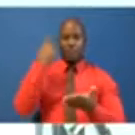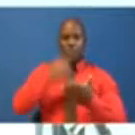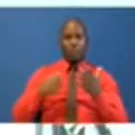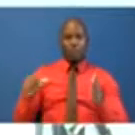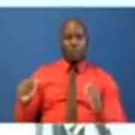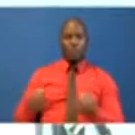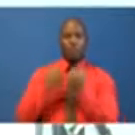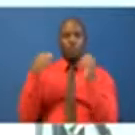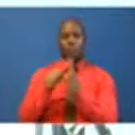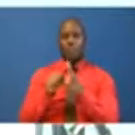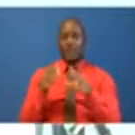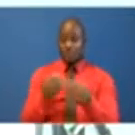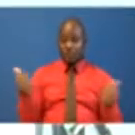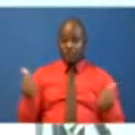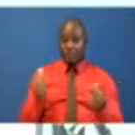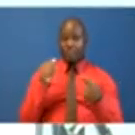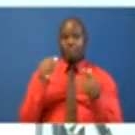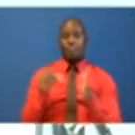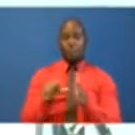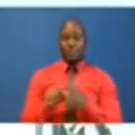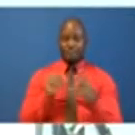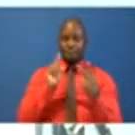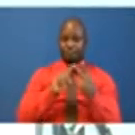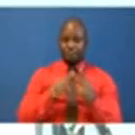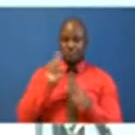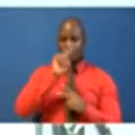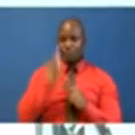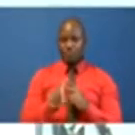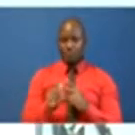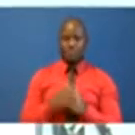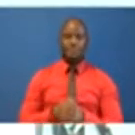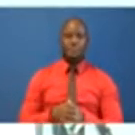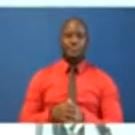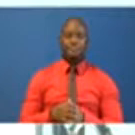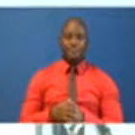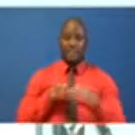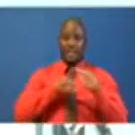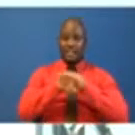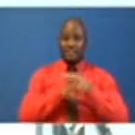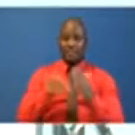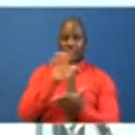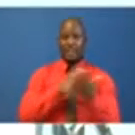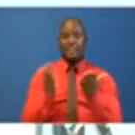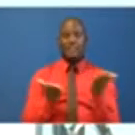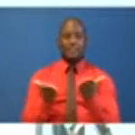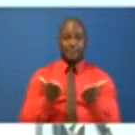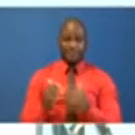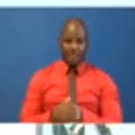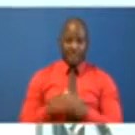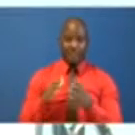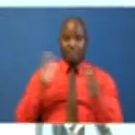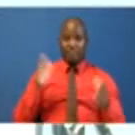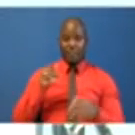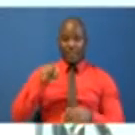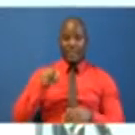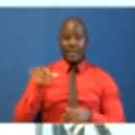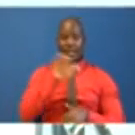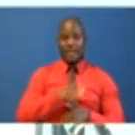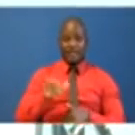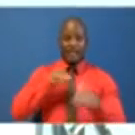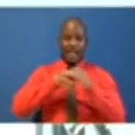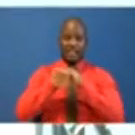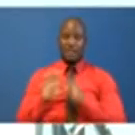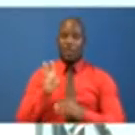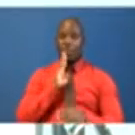problems but solves the problem that's the first critical issue the second critical issue is the access to basic services in majority of these places